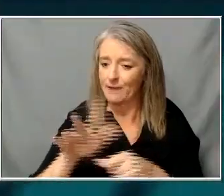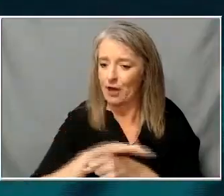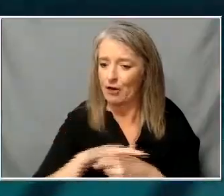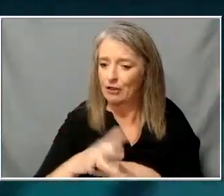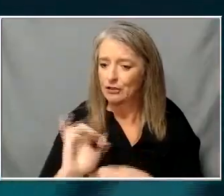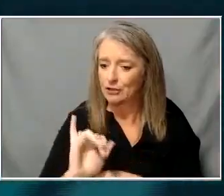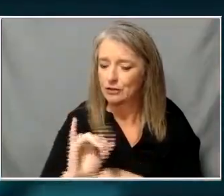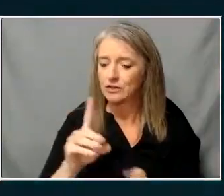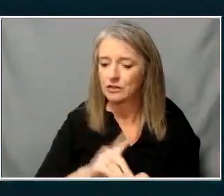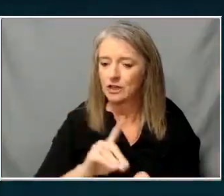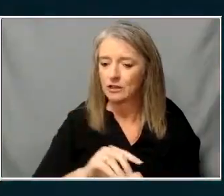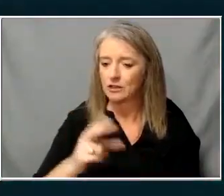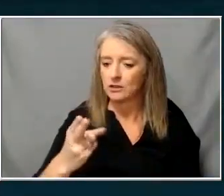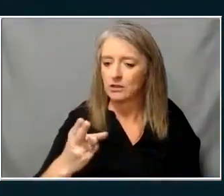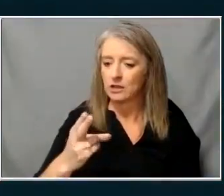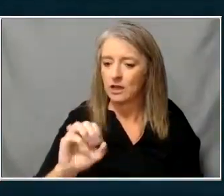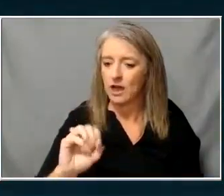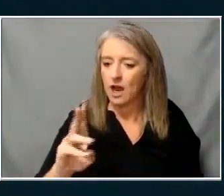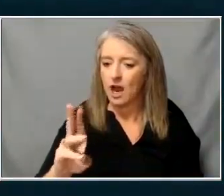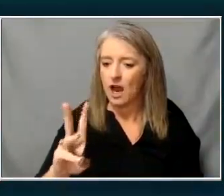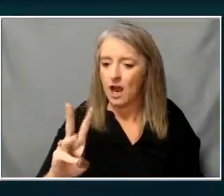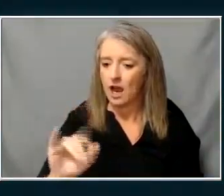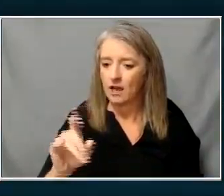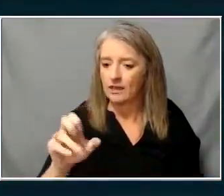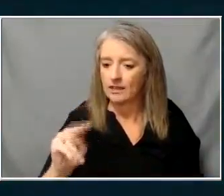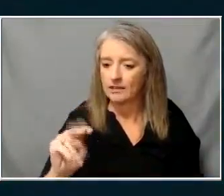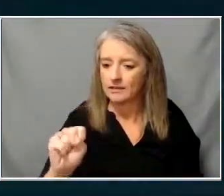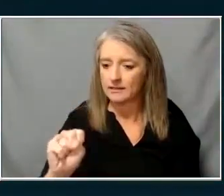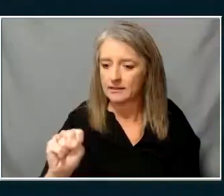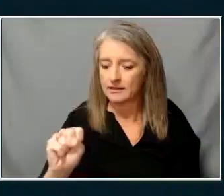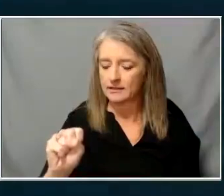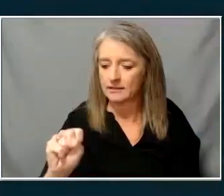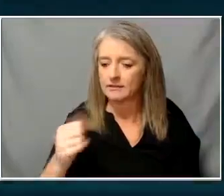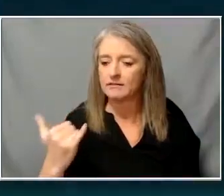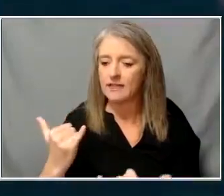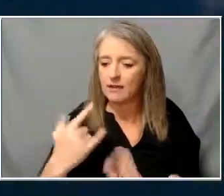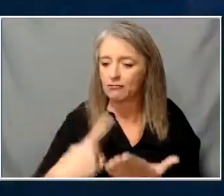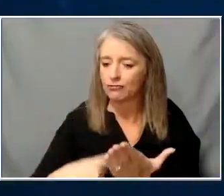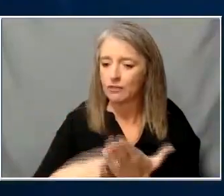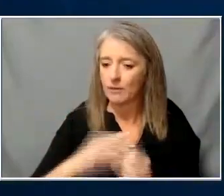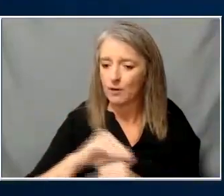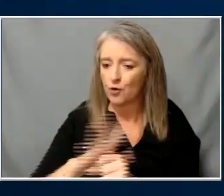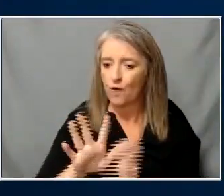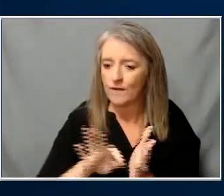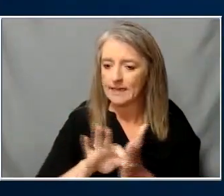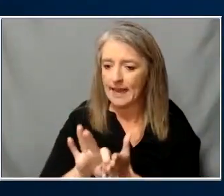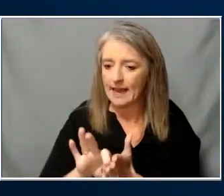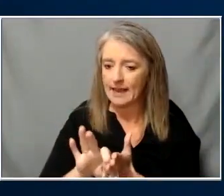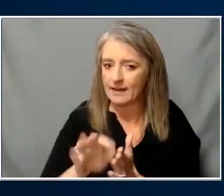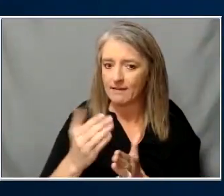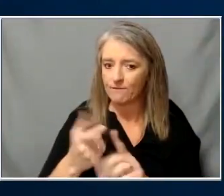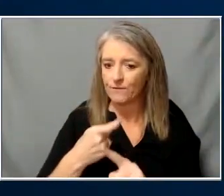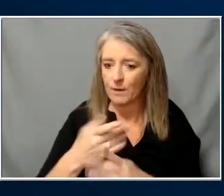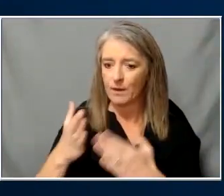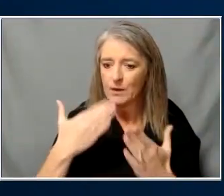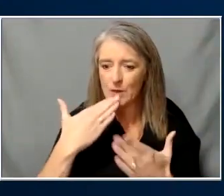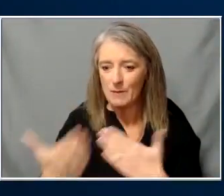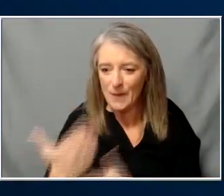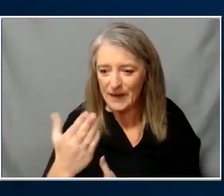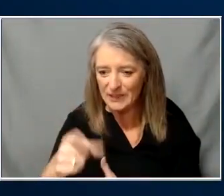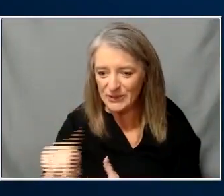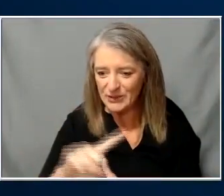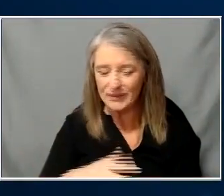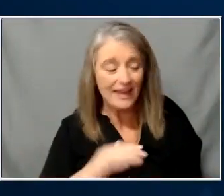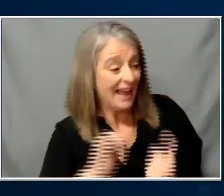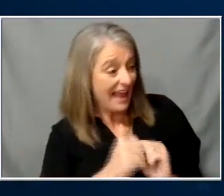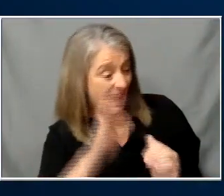Dr. Hawkinson, Medical Director of Infection Prevention and Control, just to talk about our COVID count as we come out of the weekend. Good morning to you. Hi, how's it